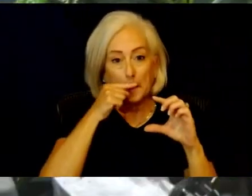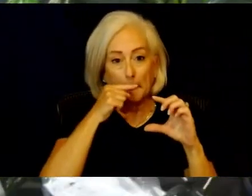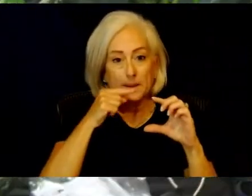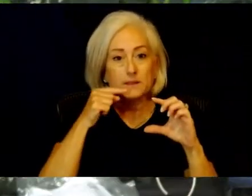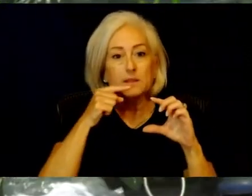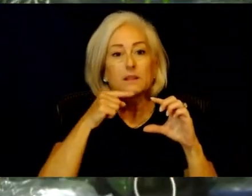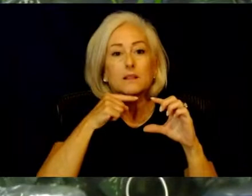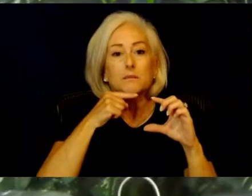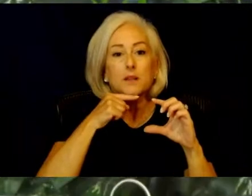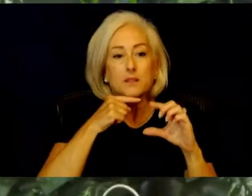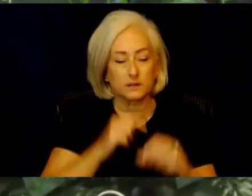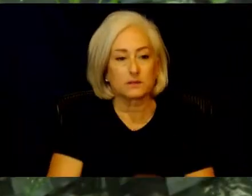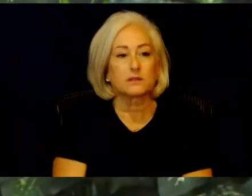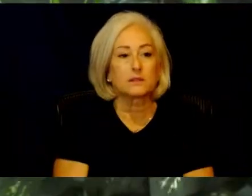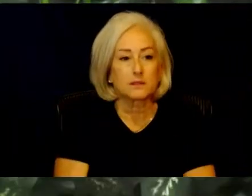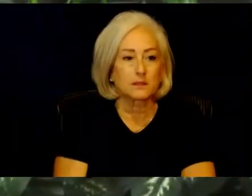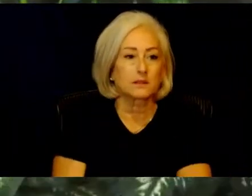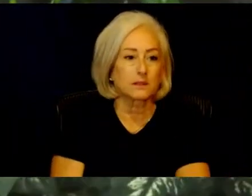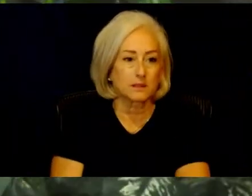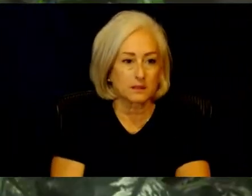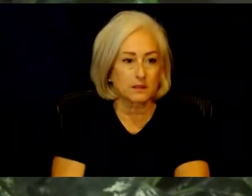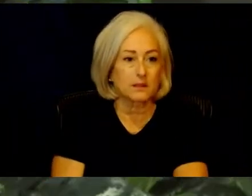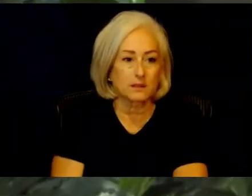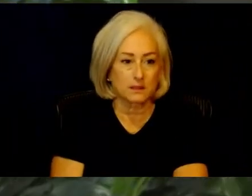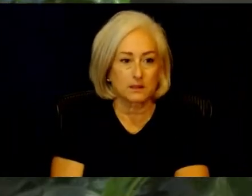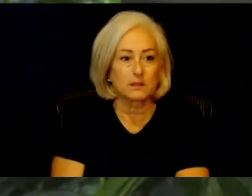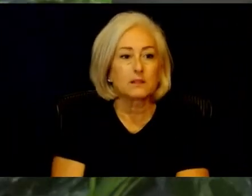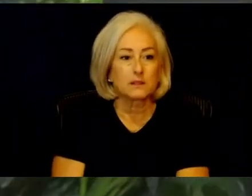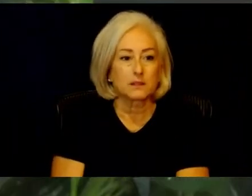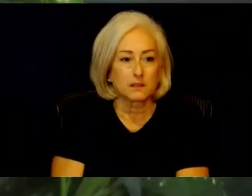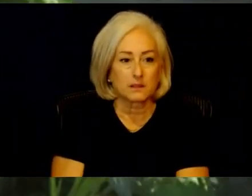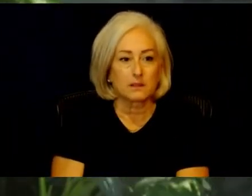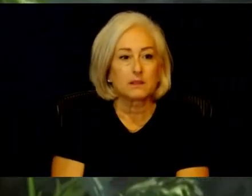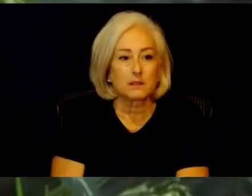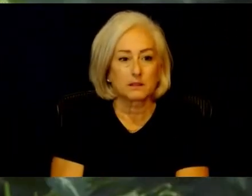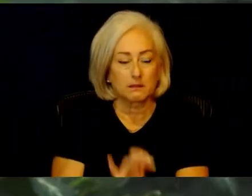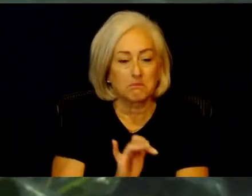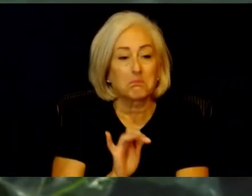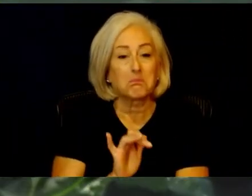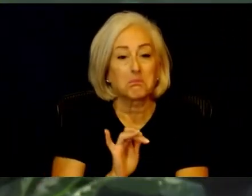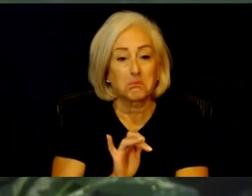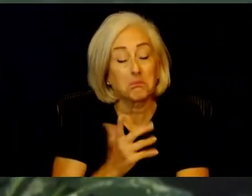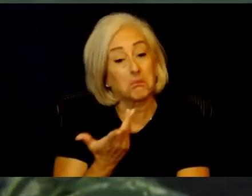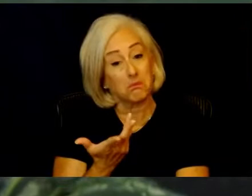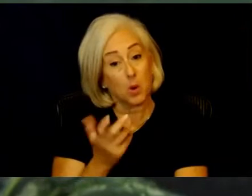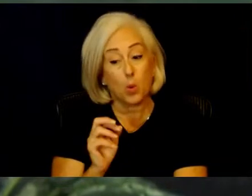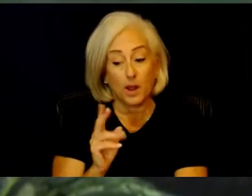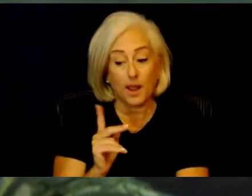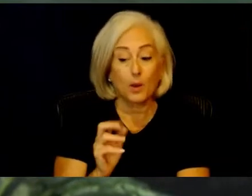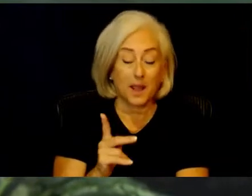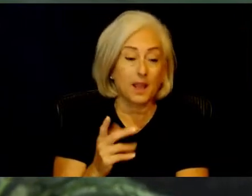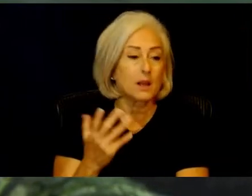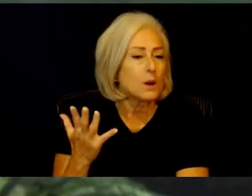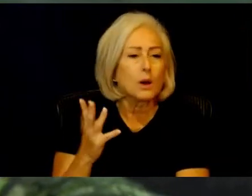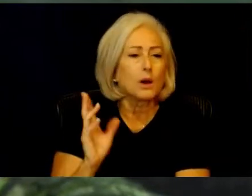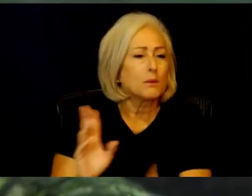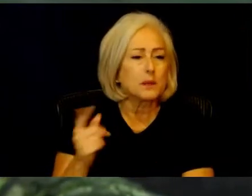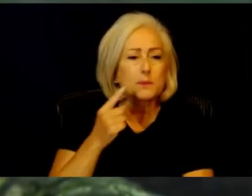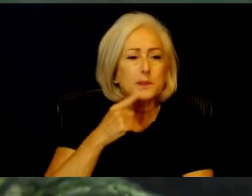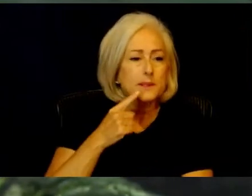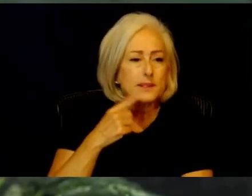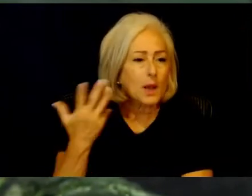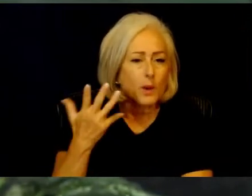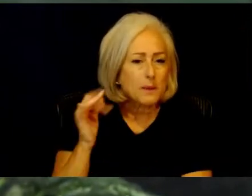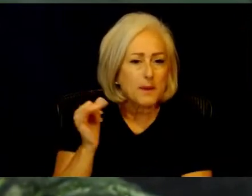here? Correct. Okay. Yes, just like that. Okay. Yeah. Okay. So what do people say when they've never, I mean, how long does